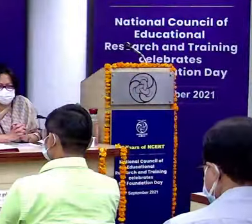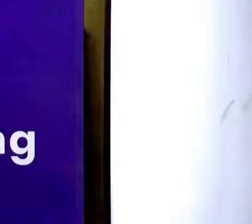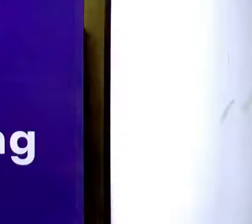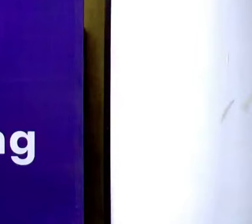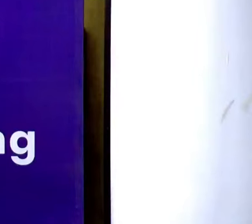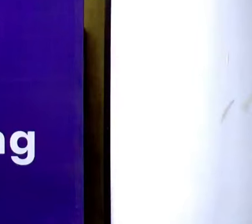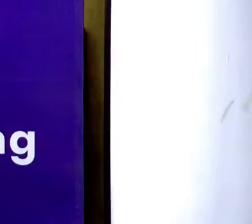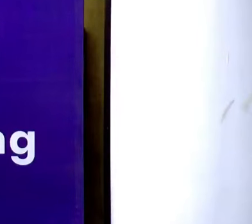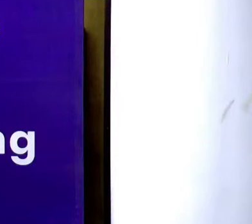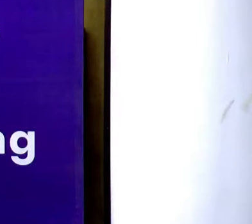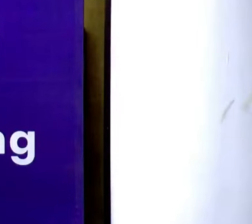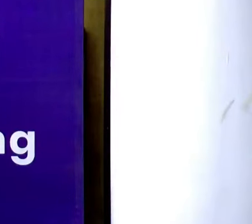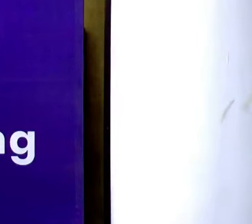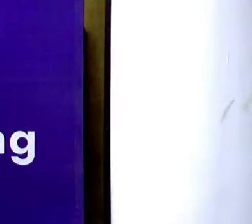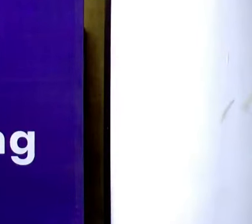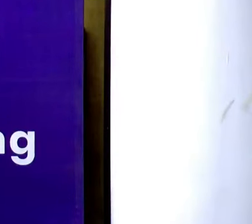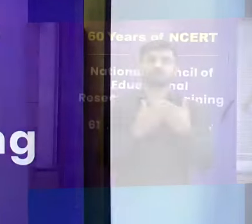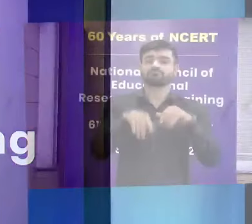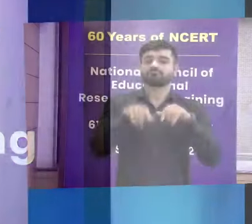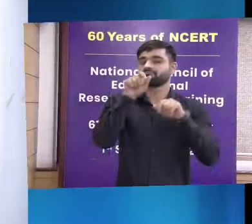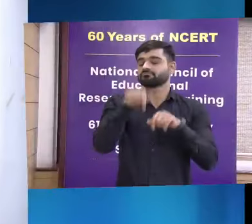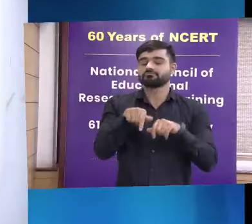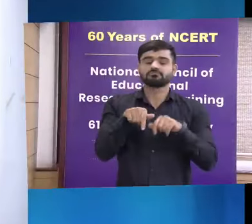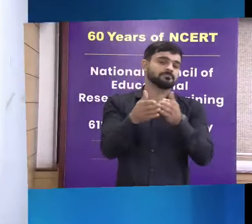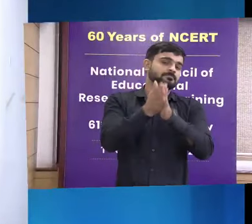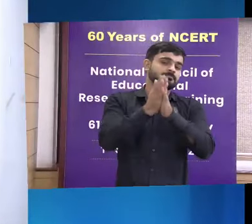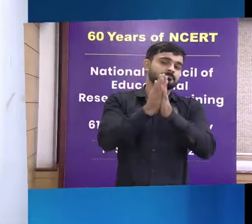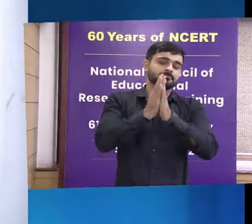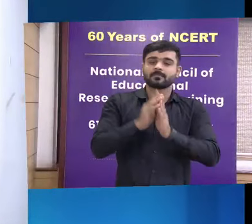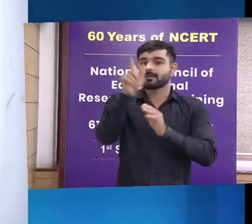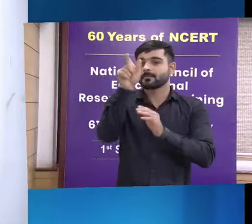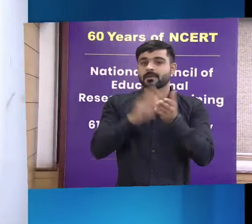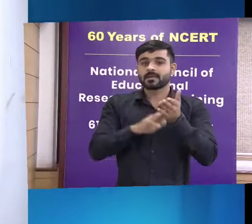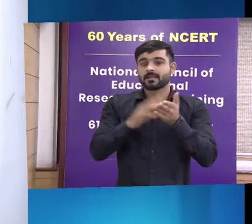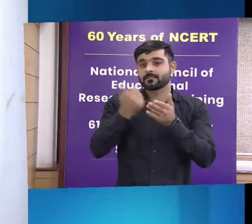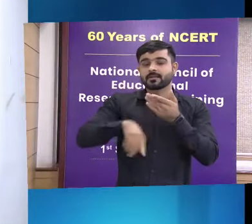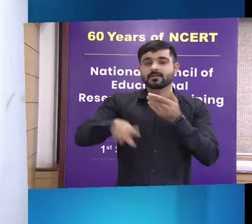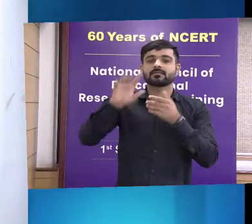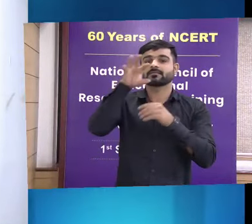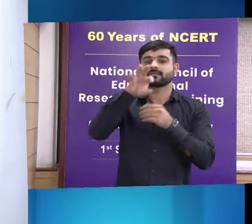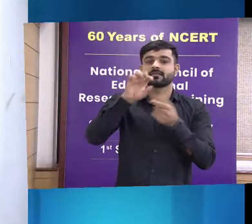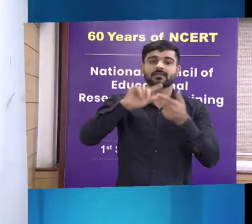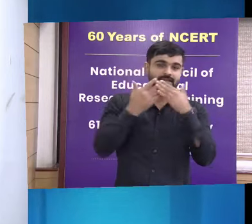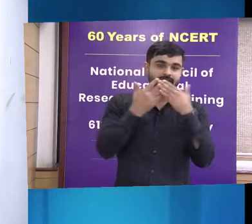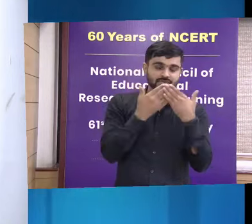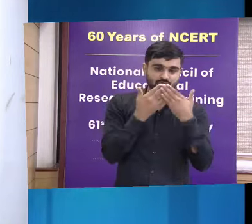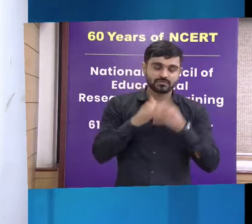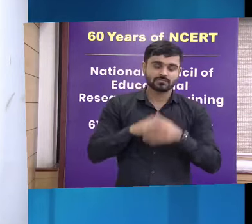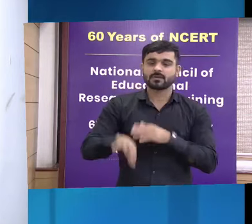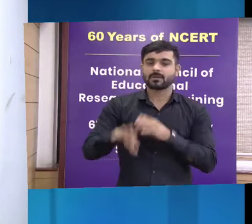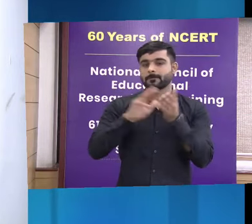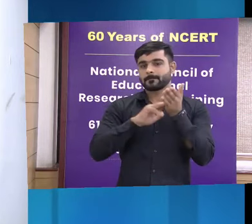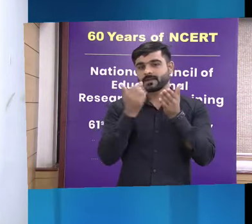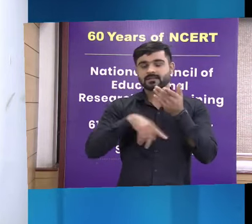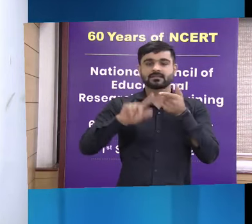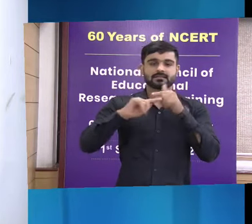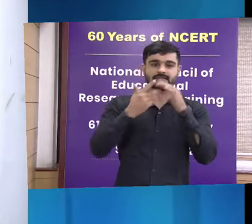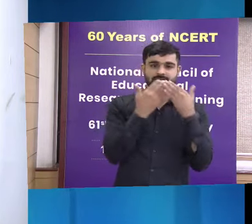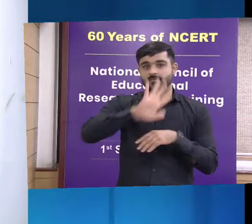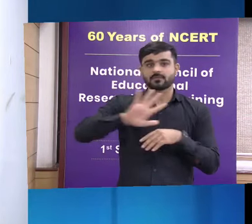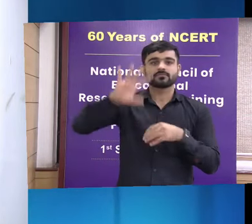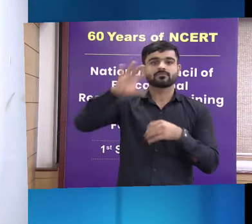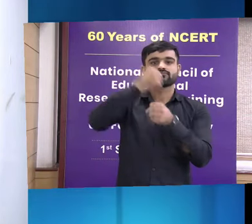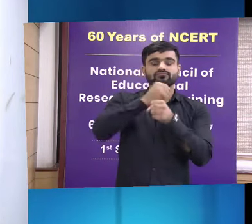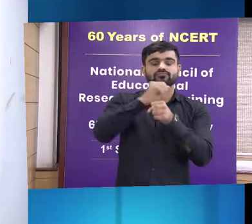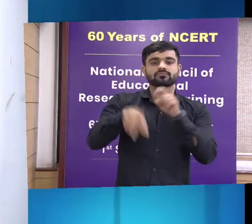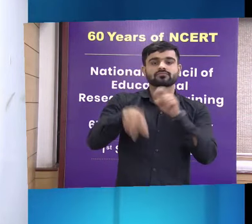Thank you. Now I would request Honorable Minister of State for Education, Ministry of Education,